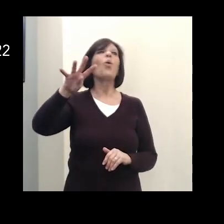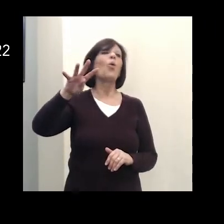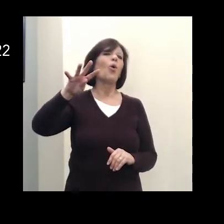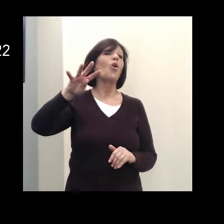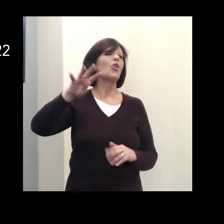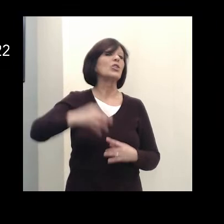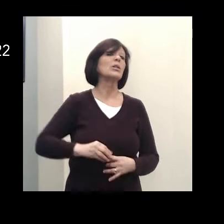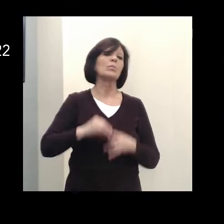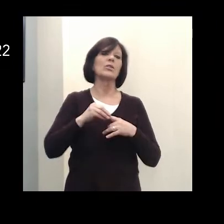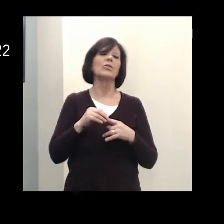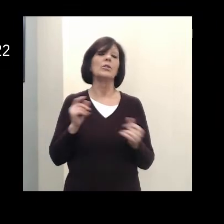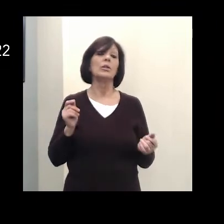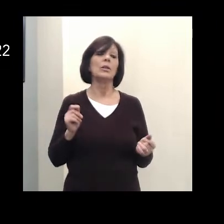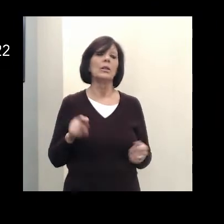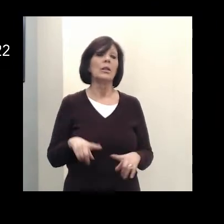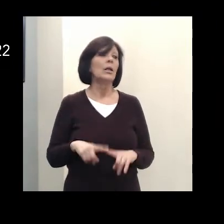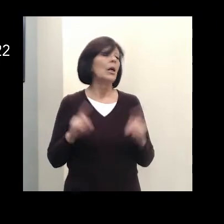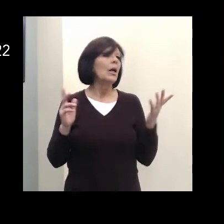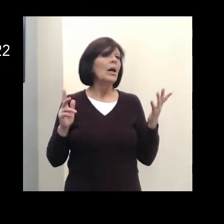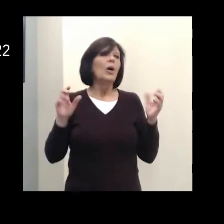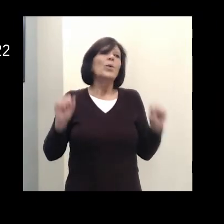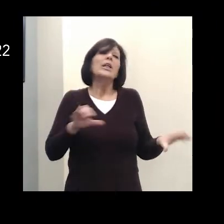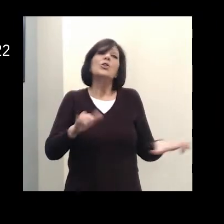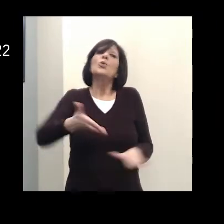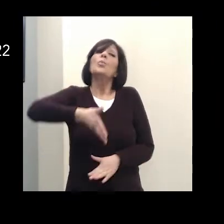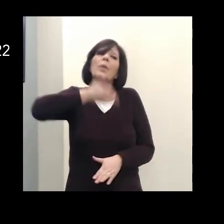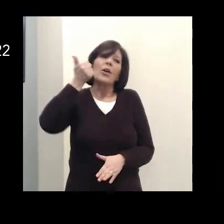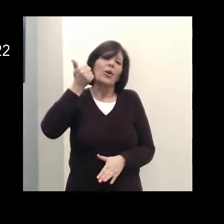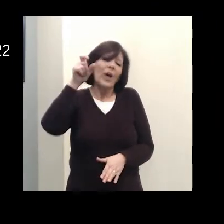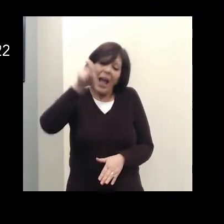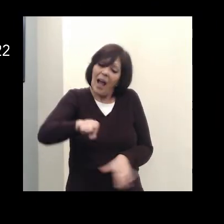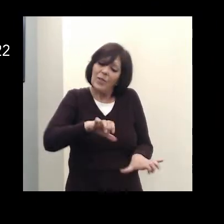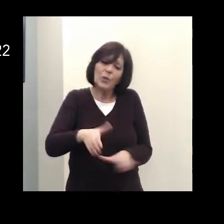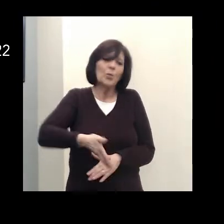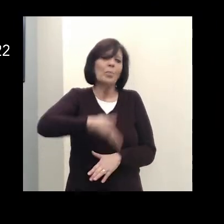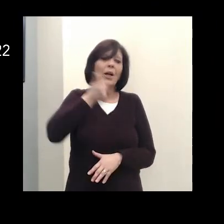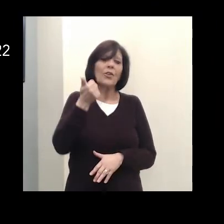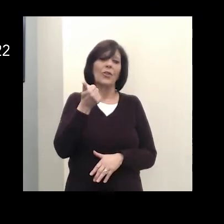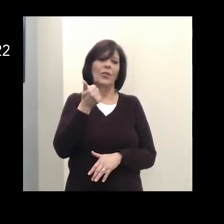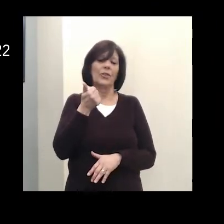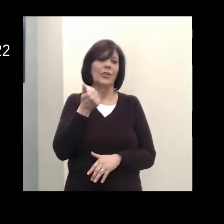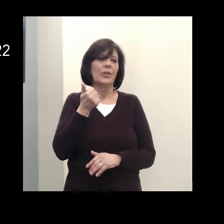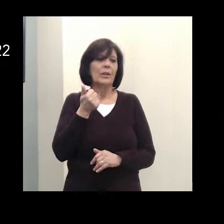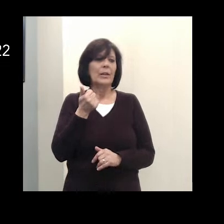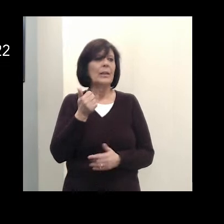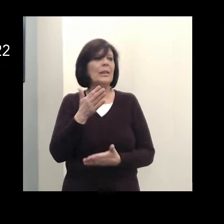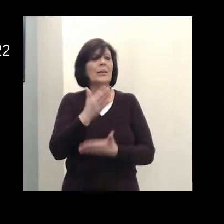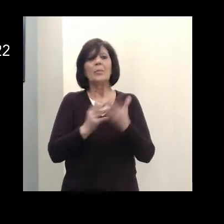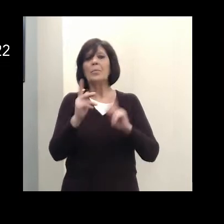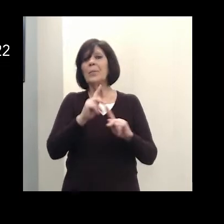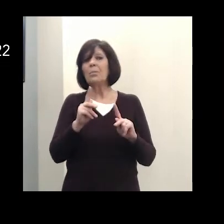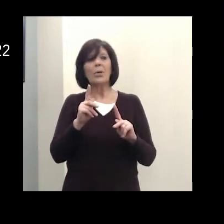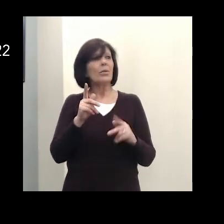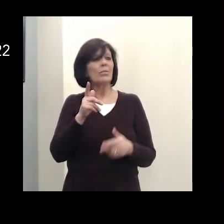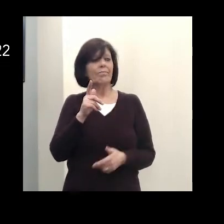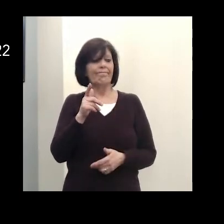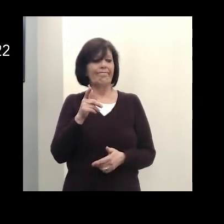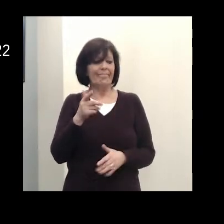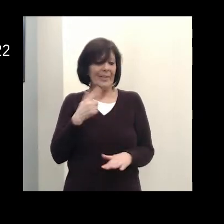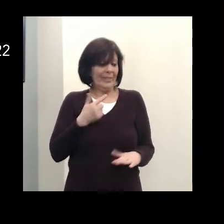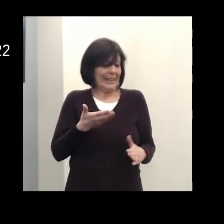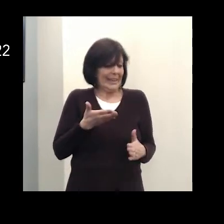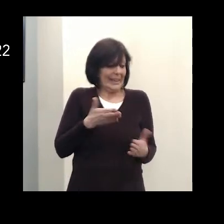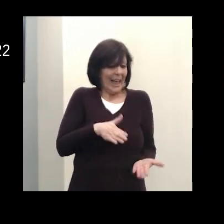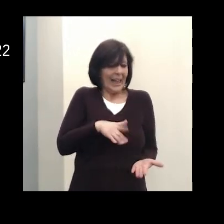but we could do better. We must do better. There are people, as I said, who are dying in this community who have not been vaccinated, who should